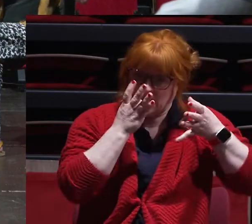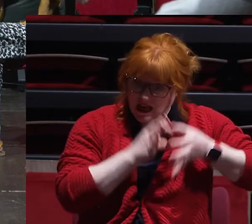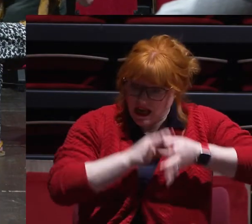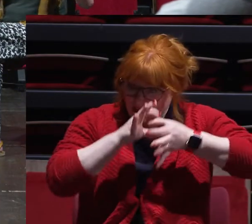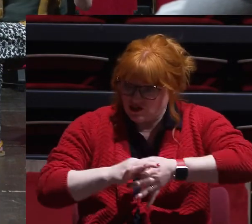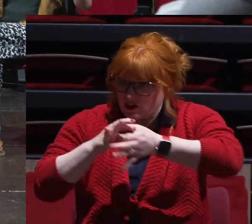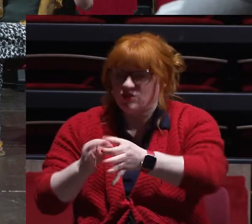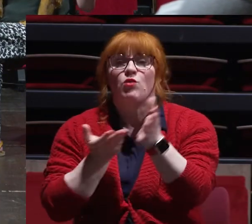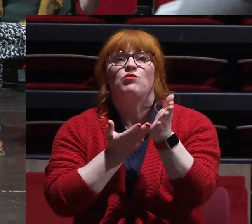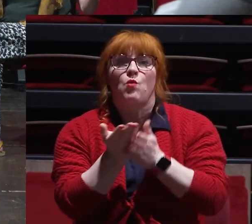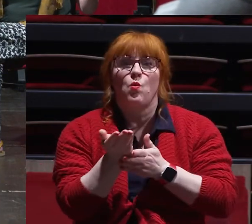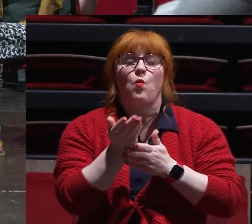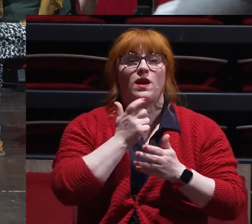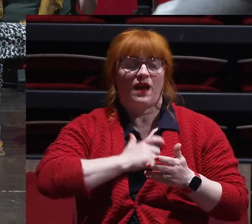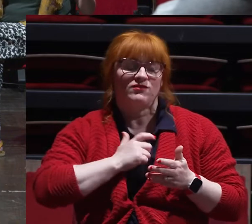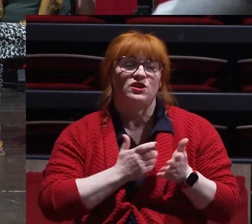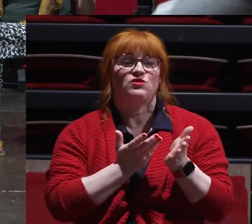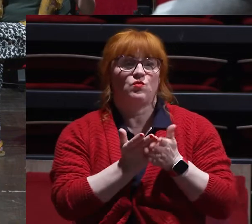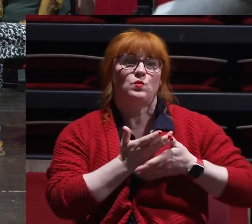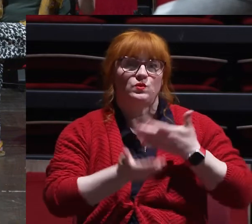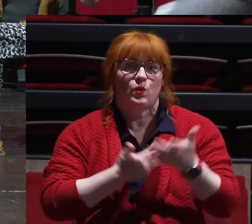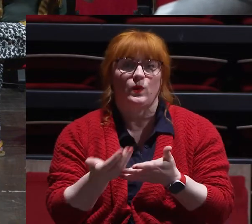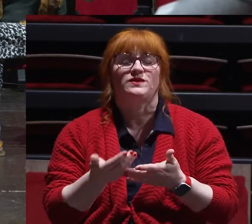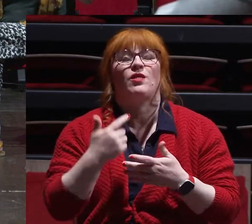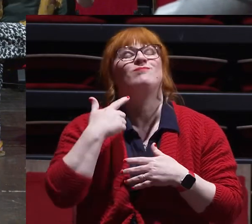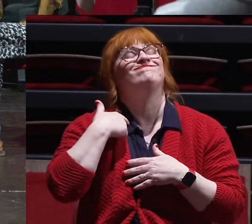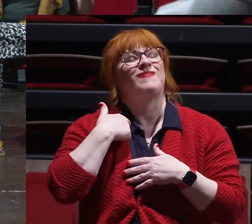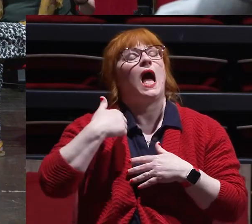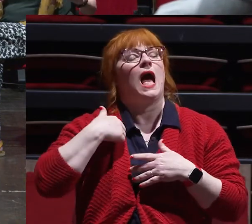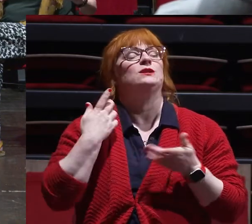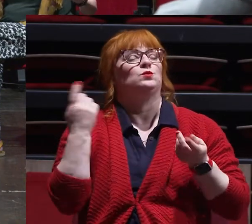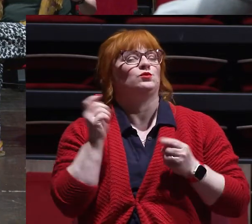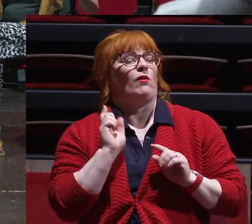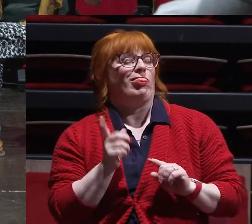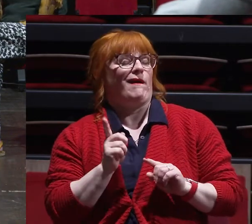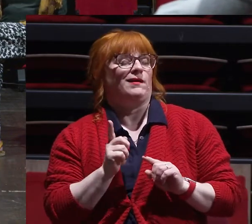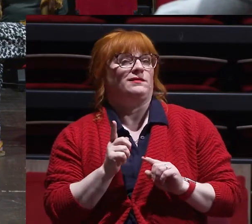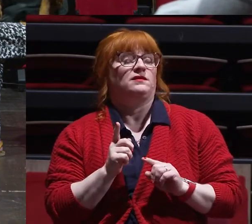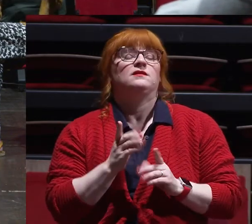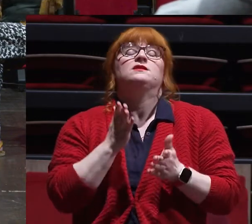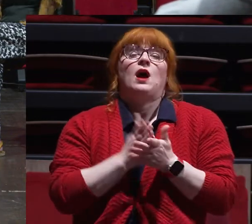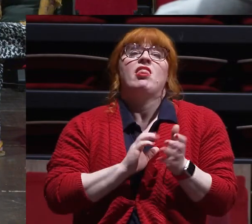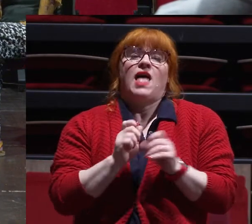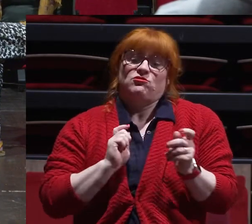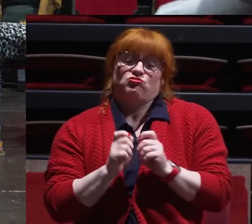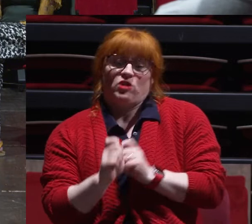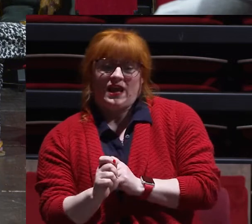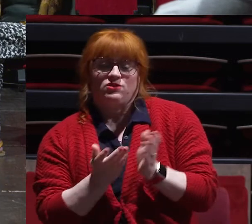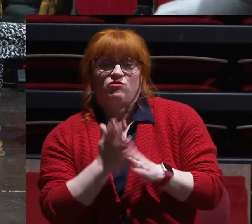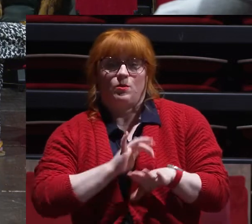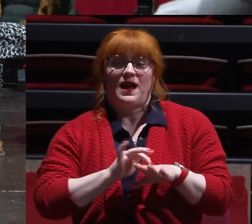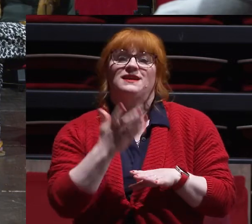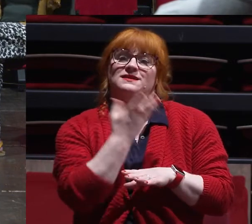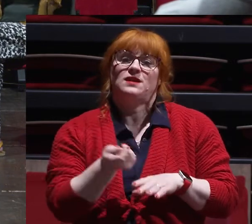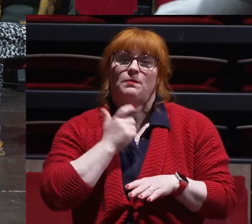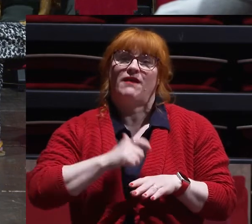kind of leaps that I haven't intended. I need to control that. So then actually I did have characters coming